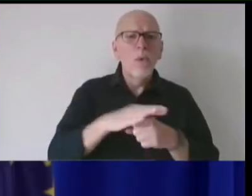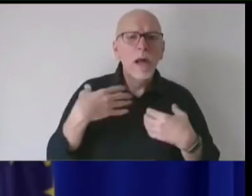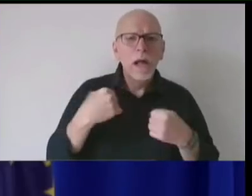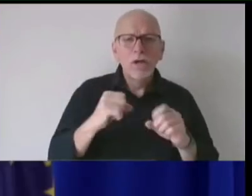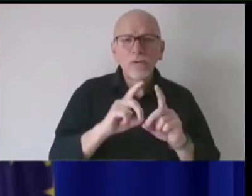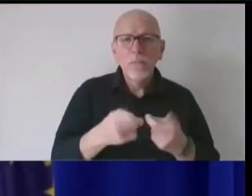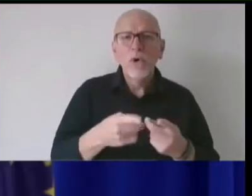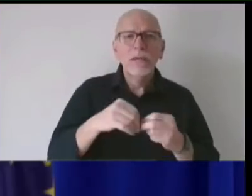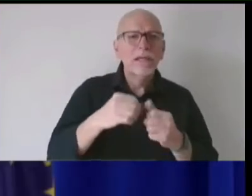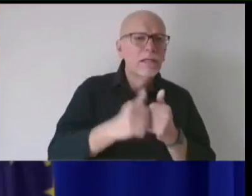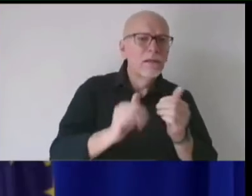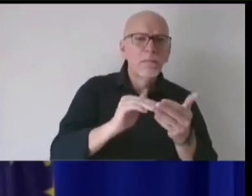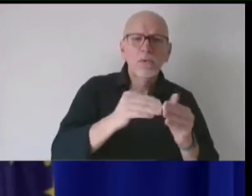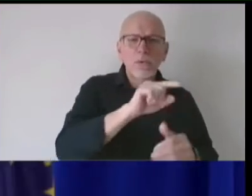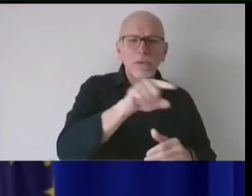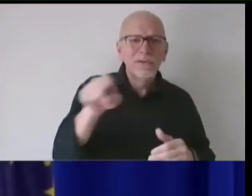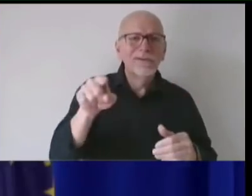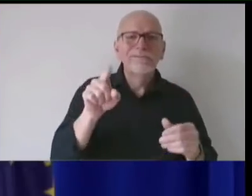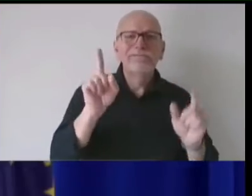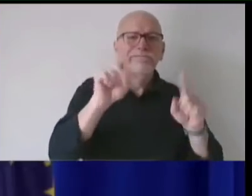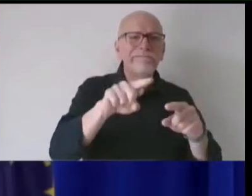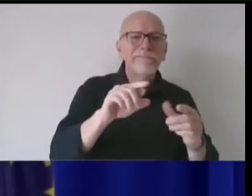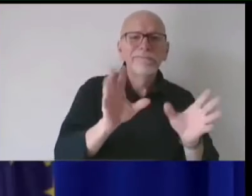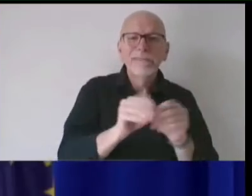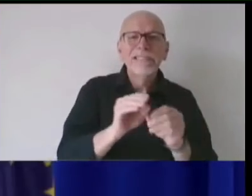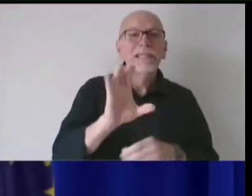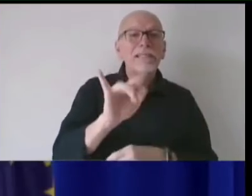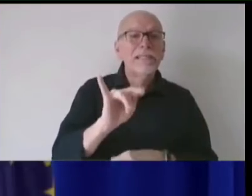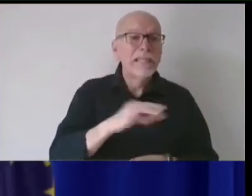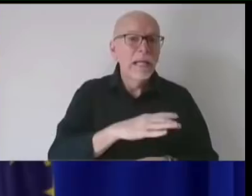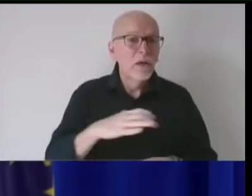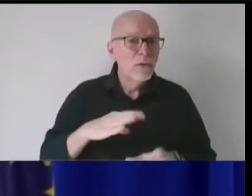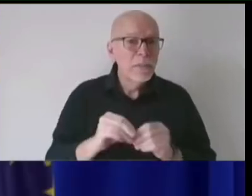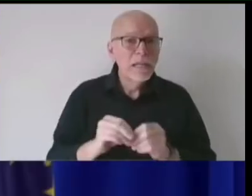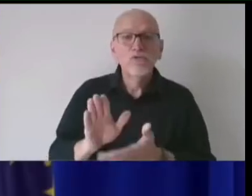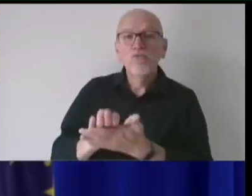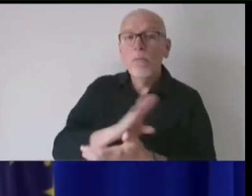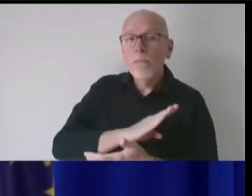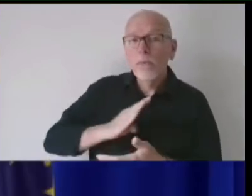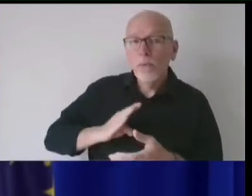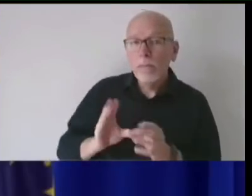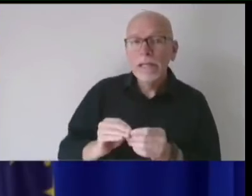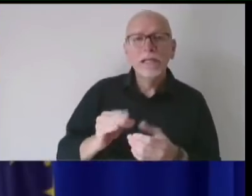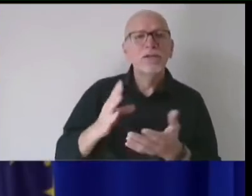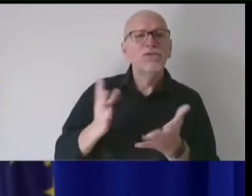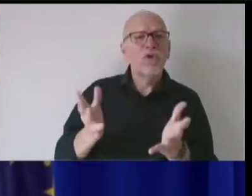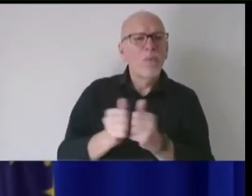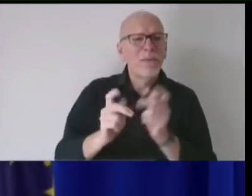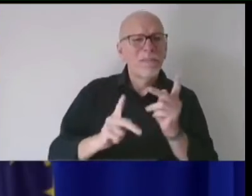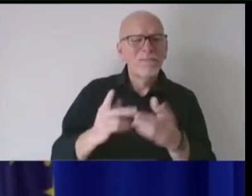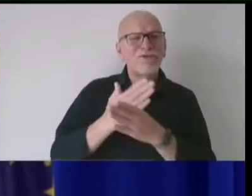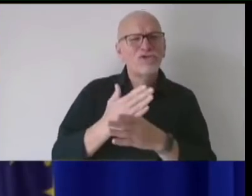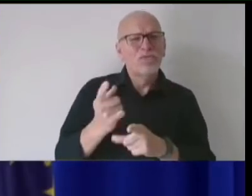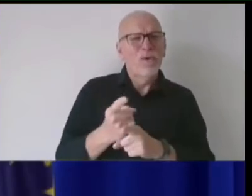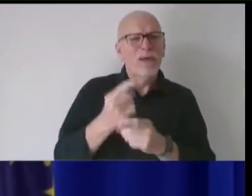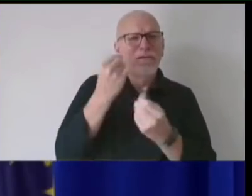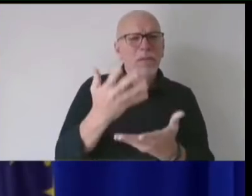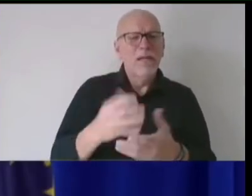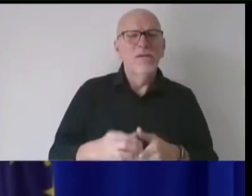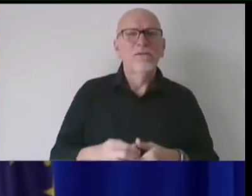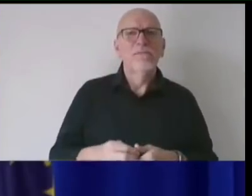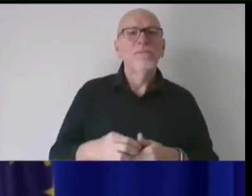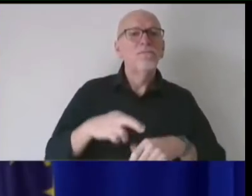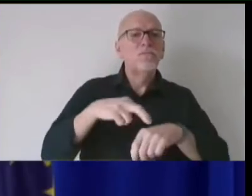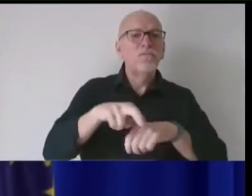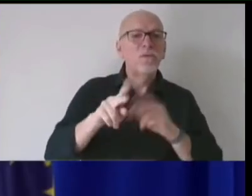are going to meetings, whether it be city council meetings, school board meetings, to talk to people and help share that information. Refer people